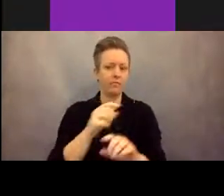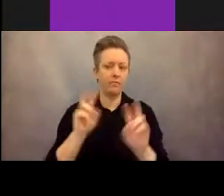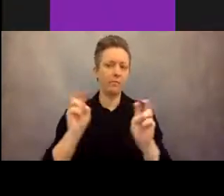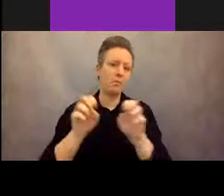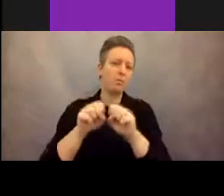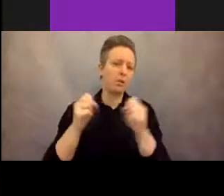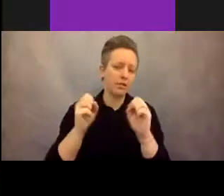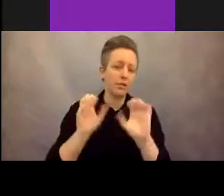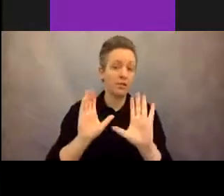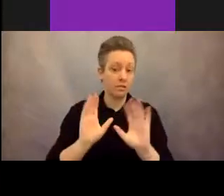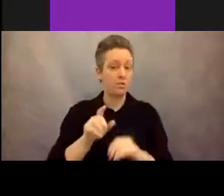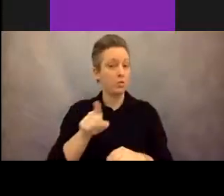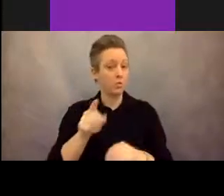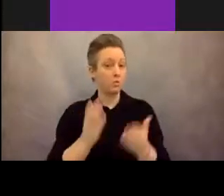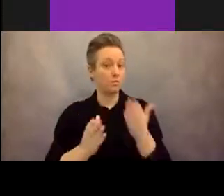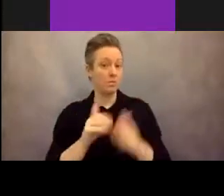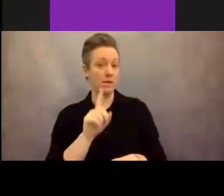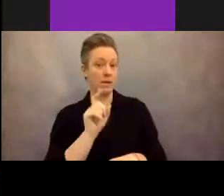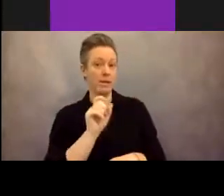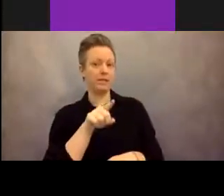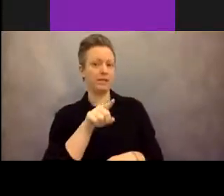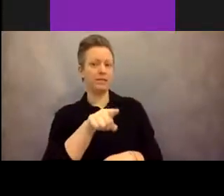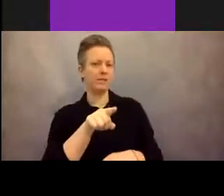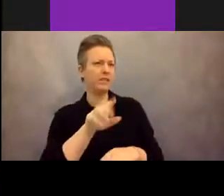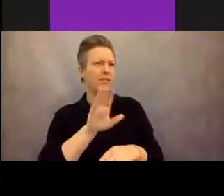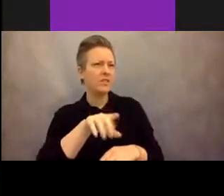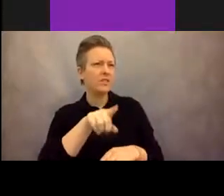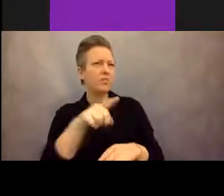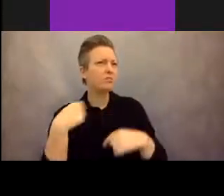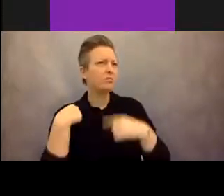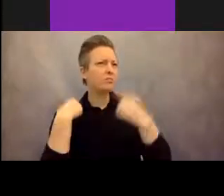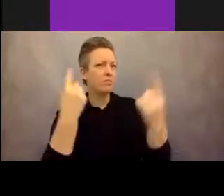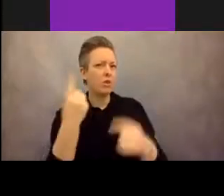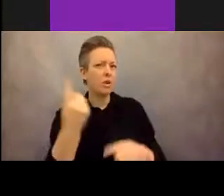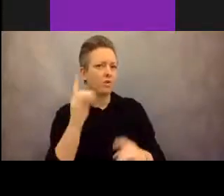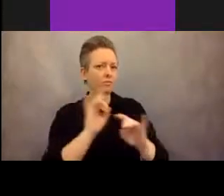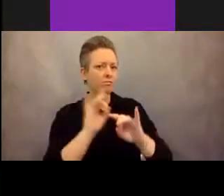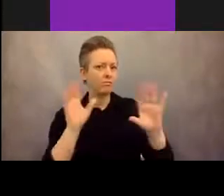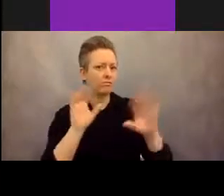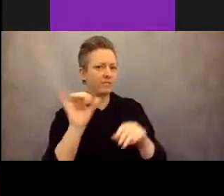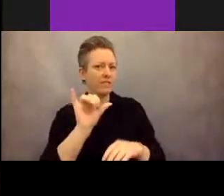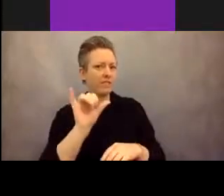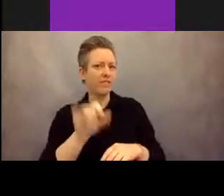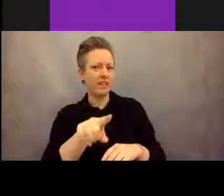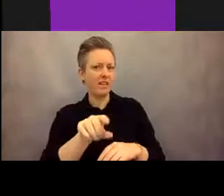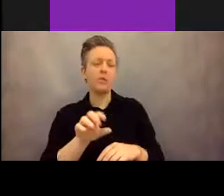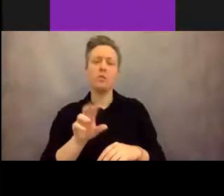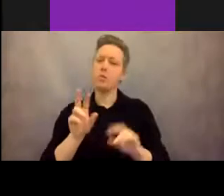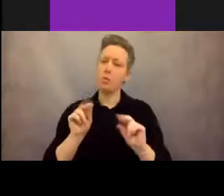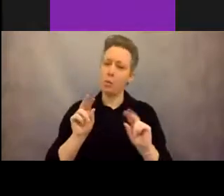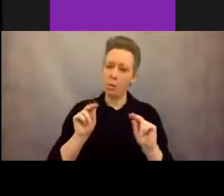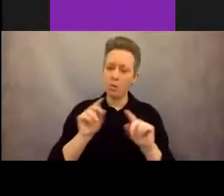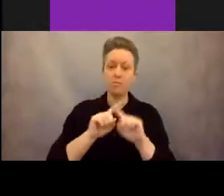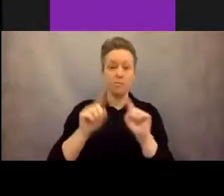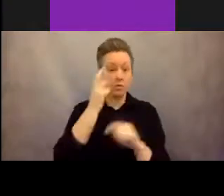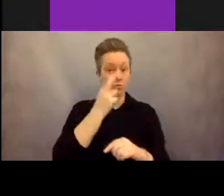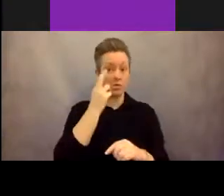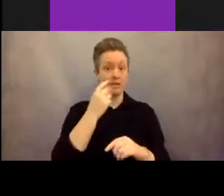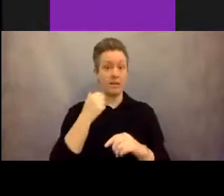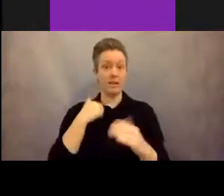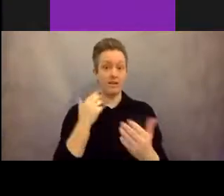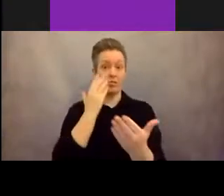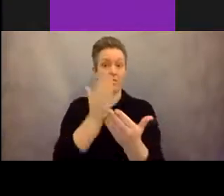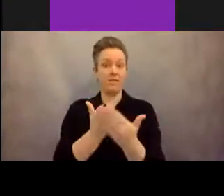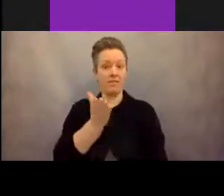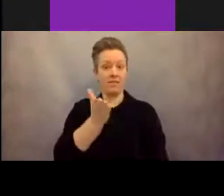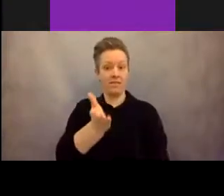can relate to, how I found myself on top of that cliff on that particular day was by way of a very long road. Like so many